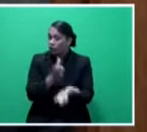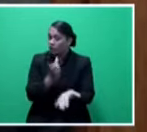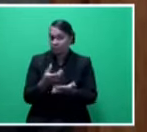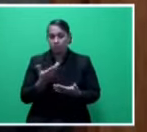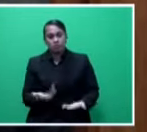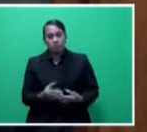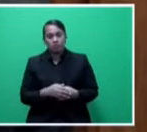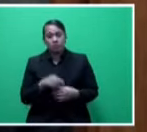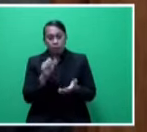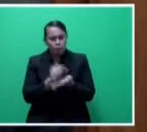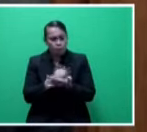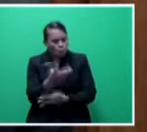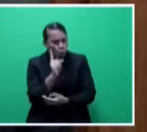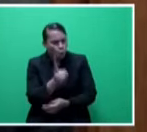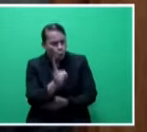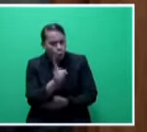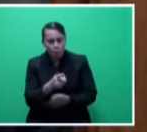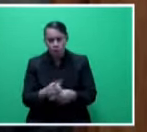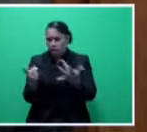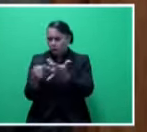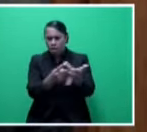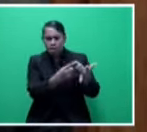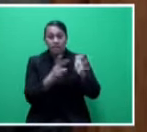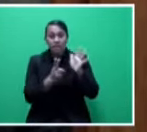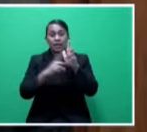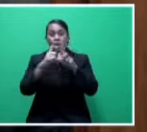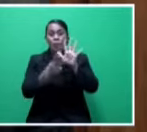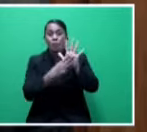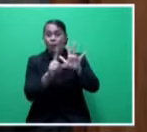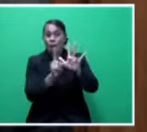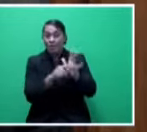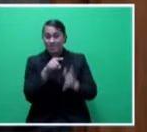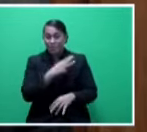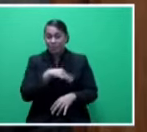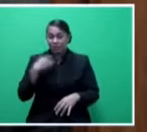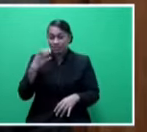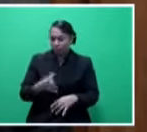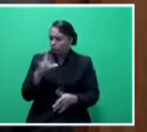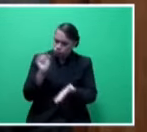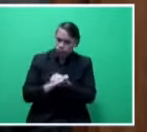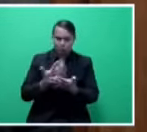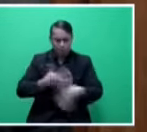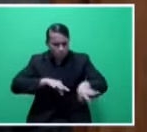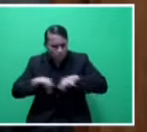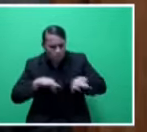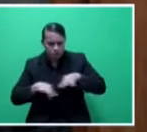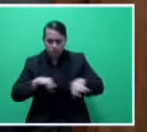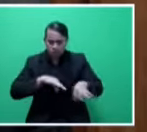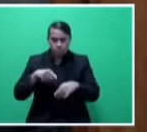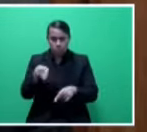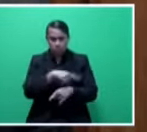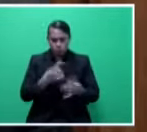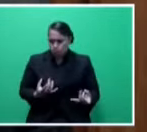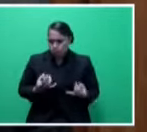timely manner, and the NDMO machinery and the commissioners were able to effectively prepare their people and their